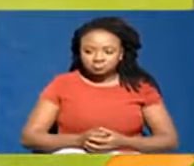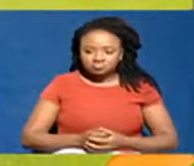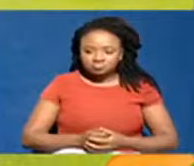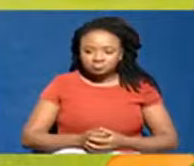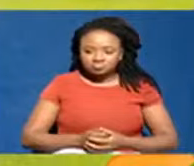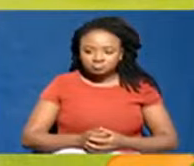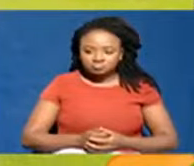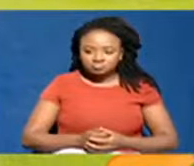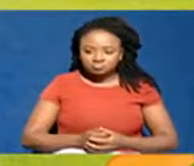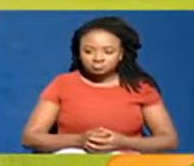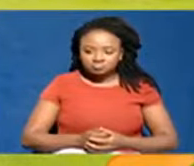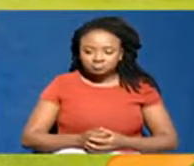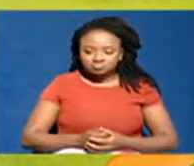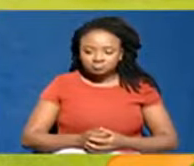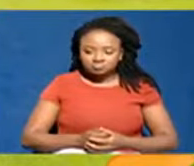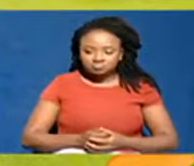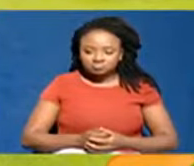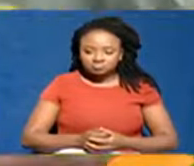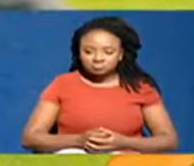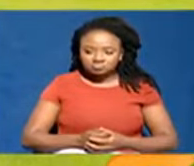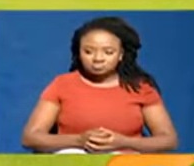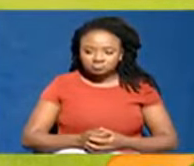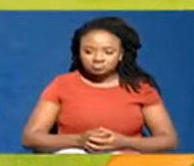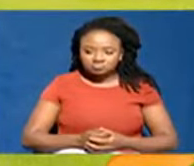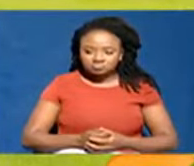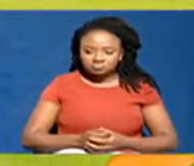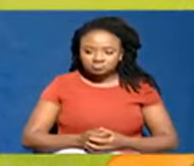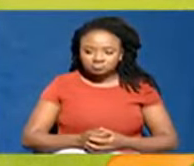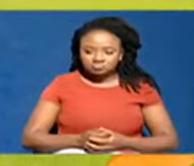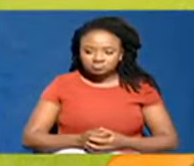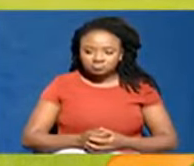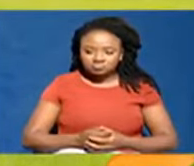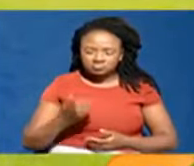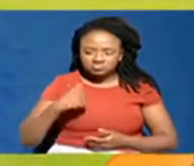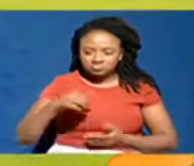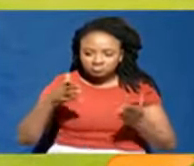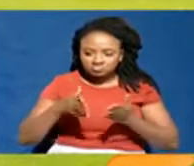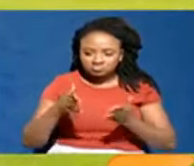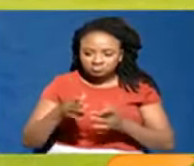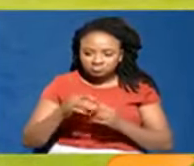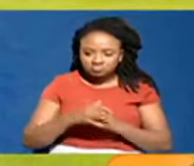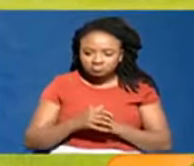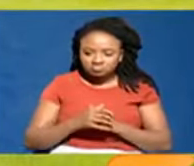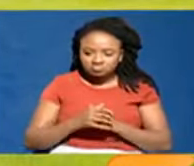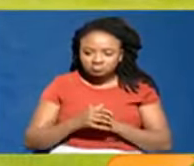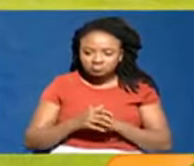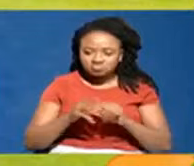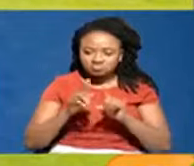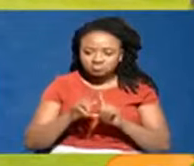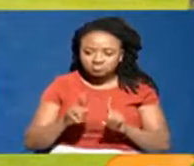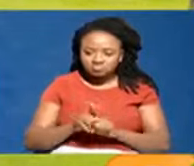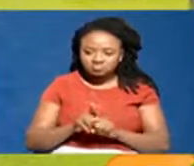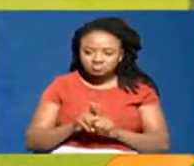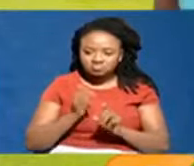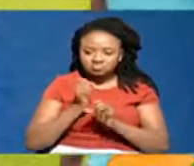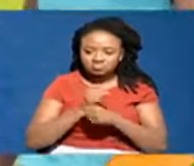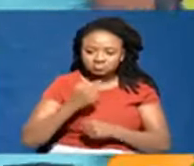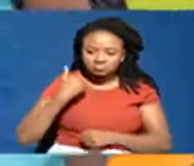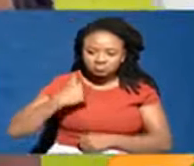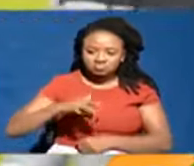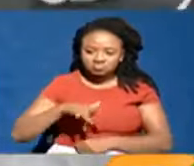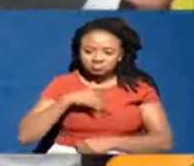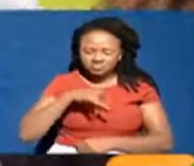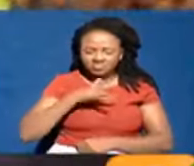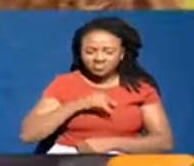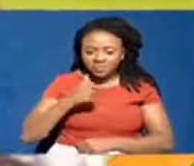which we are here now in Westrad, of which it makes me feel I'm not alone.